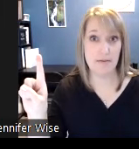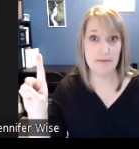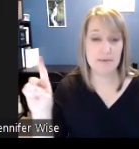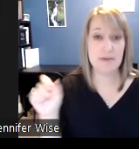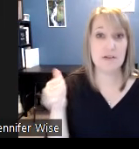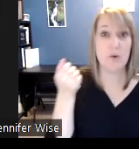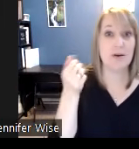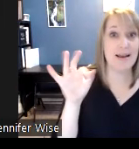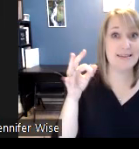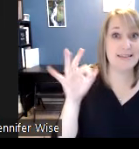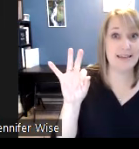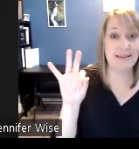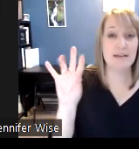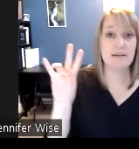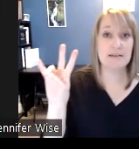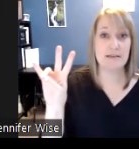1971. So